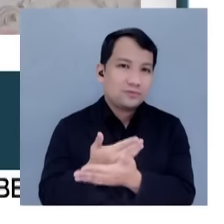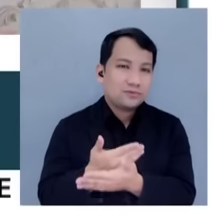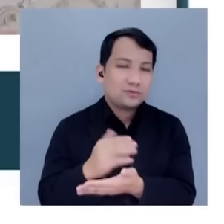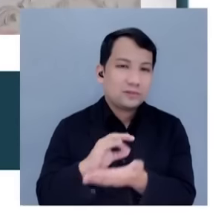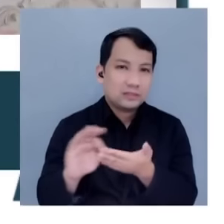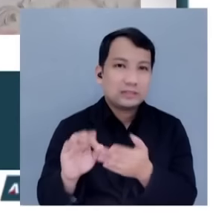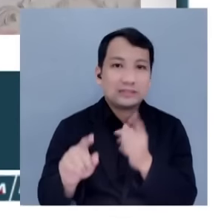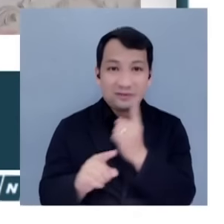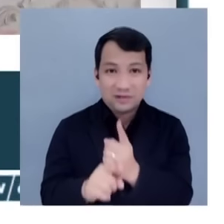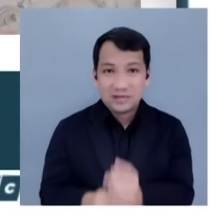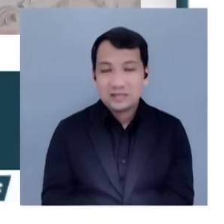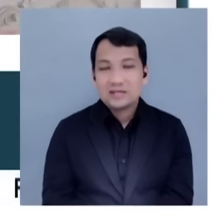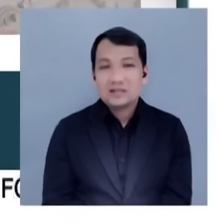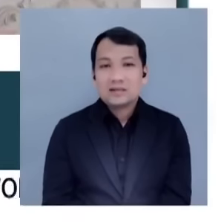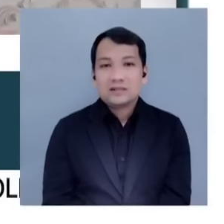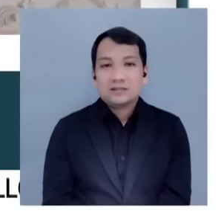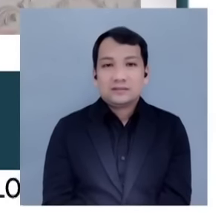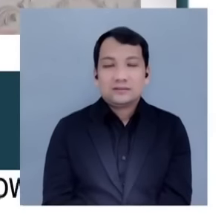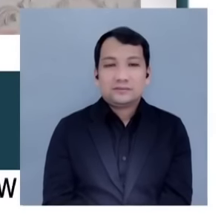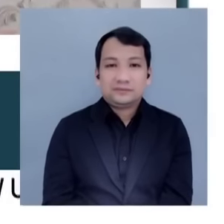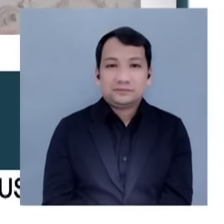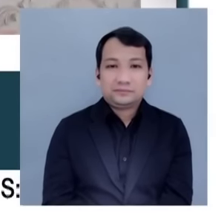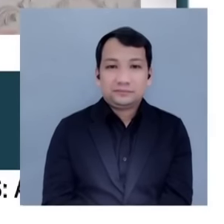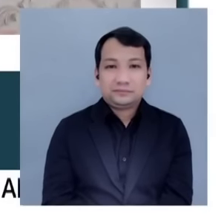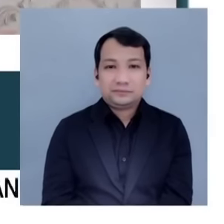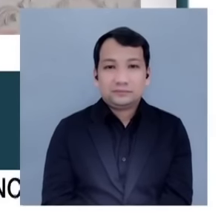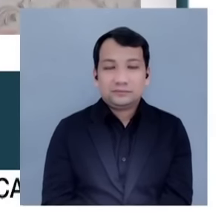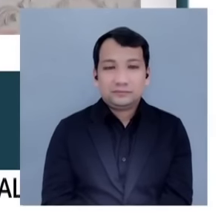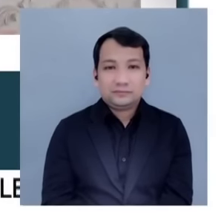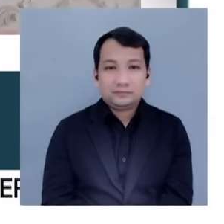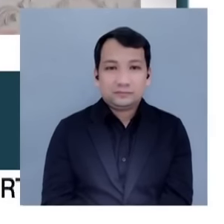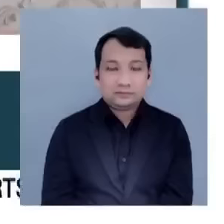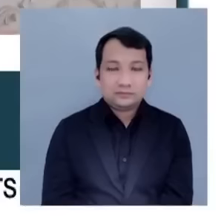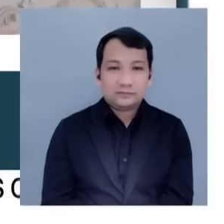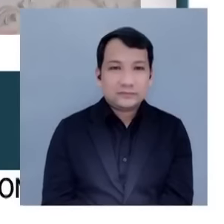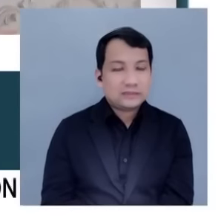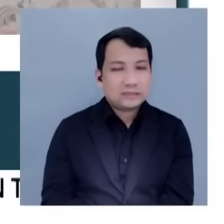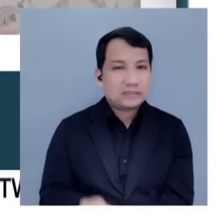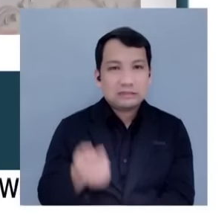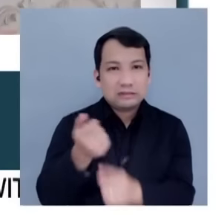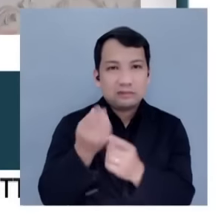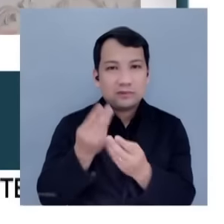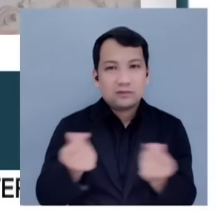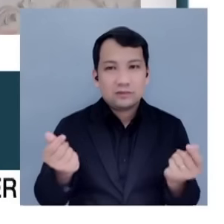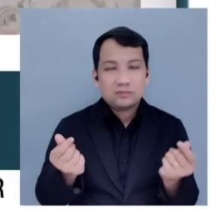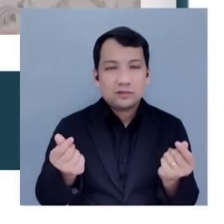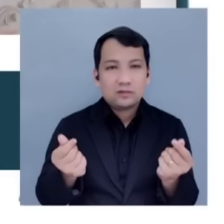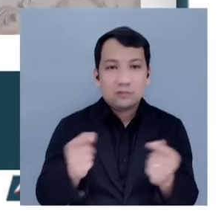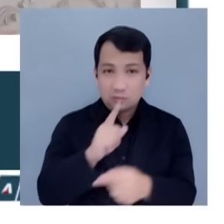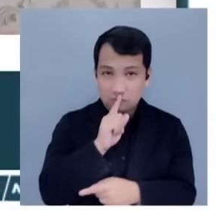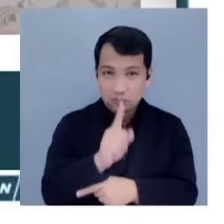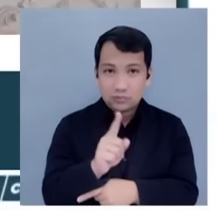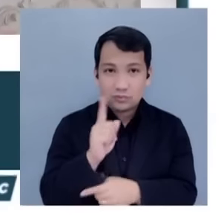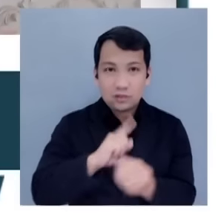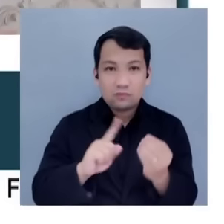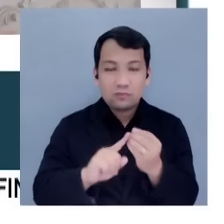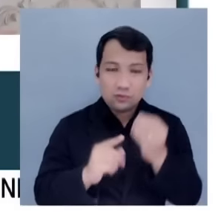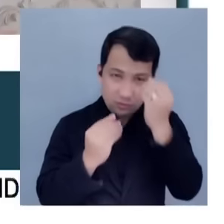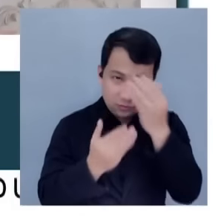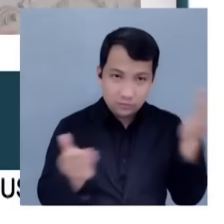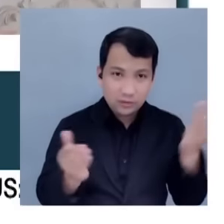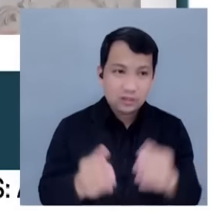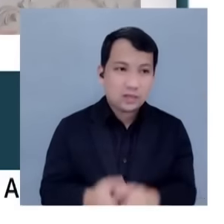Mm-hmm. So, kumbaga, it does not address the serious issue of disinformation and